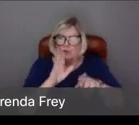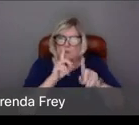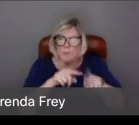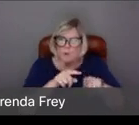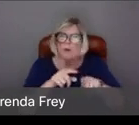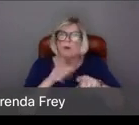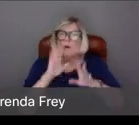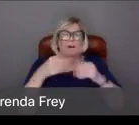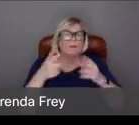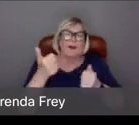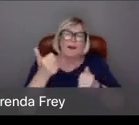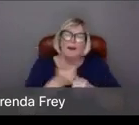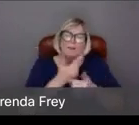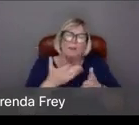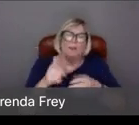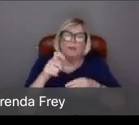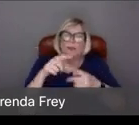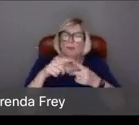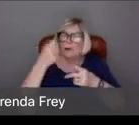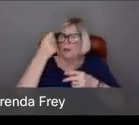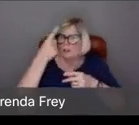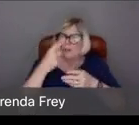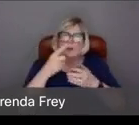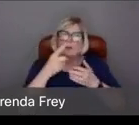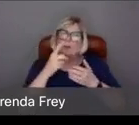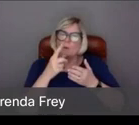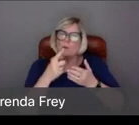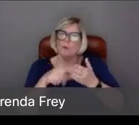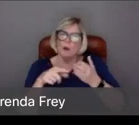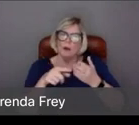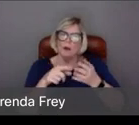you everything you need to understand what's contributing to your score.